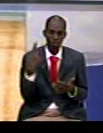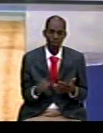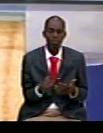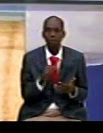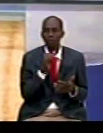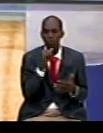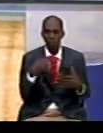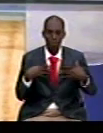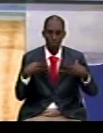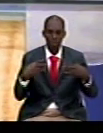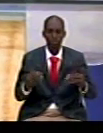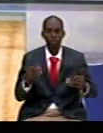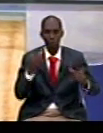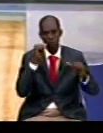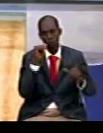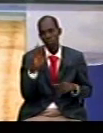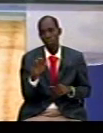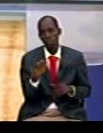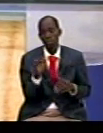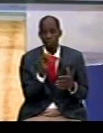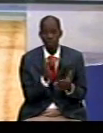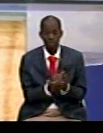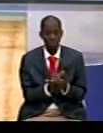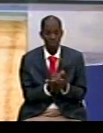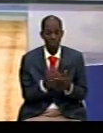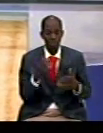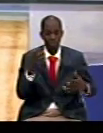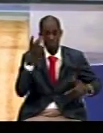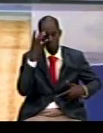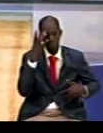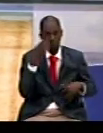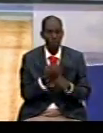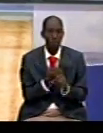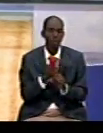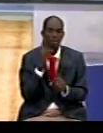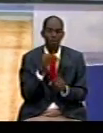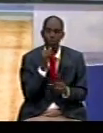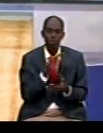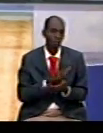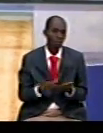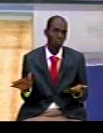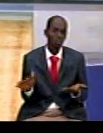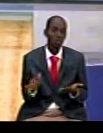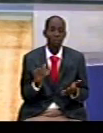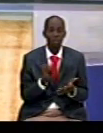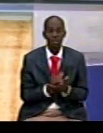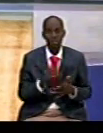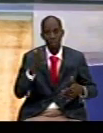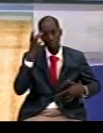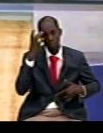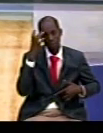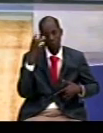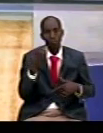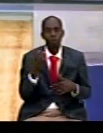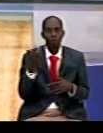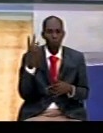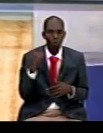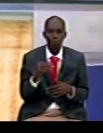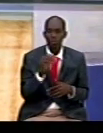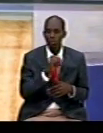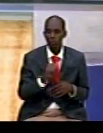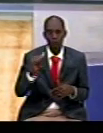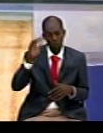woman. That plague made her unclean. That plague was